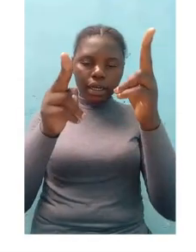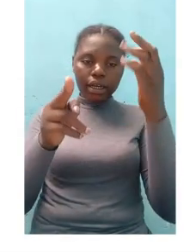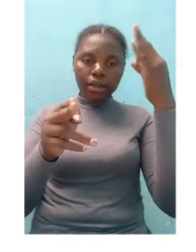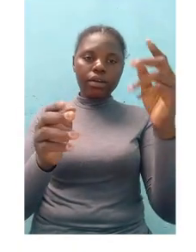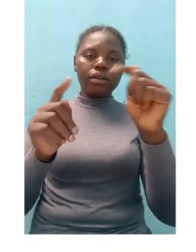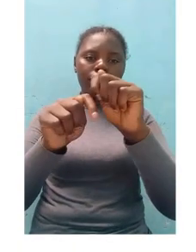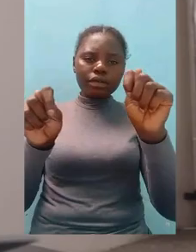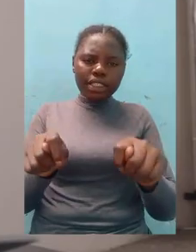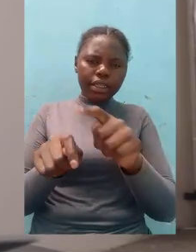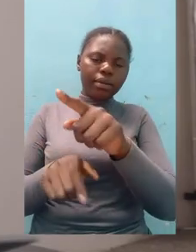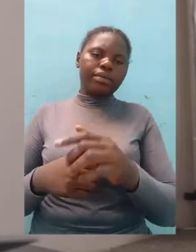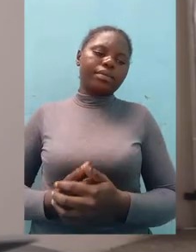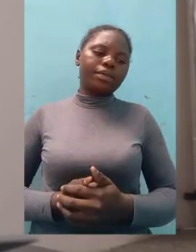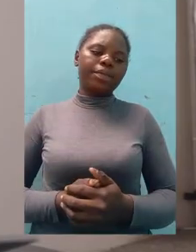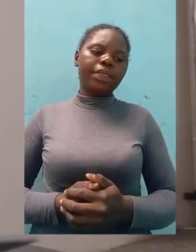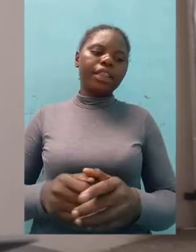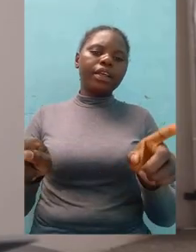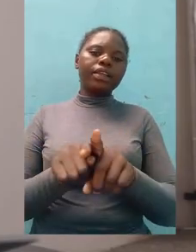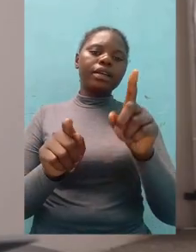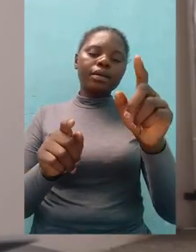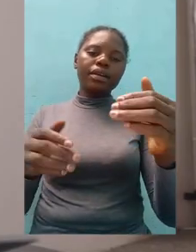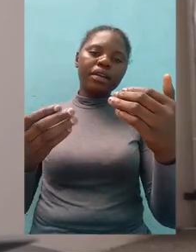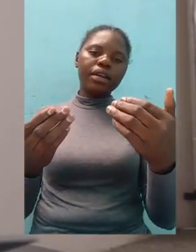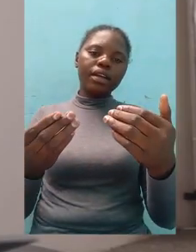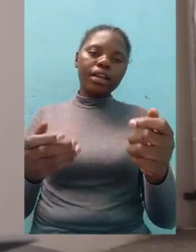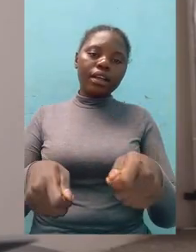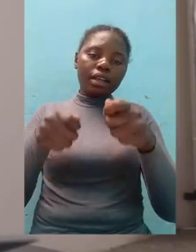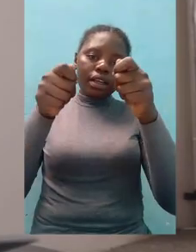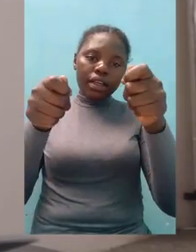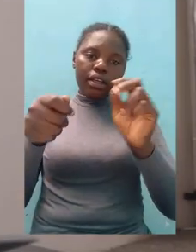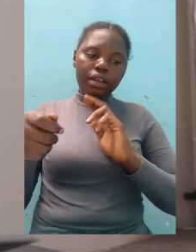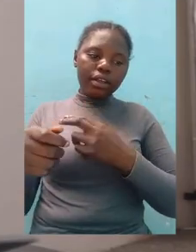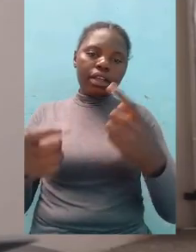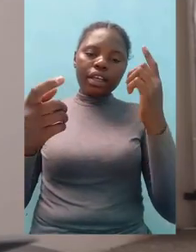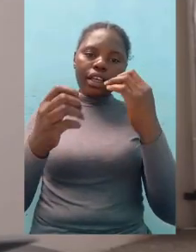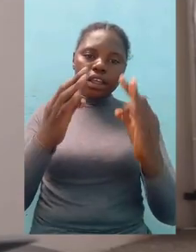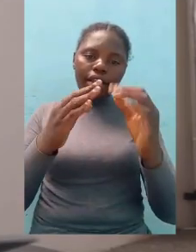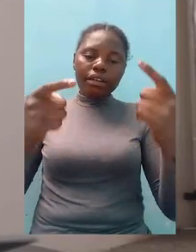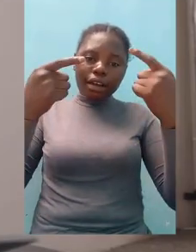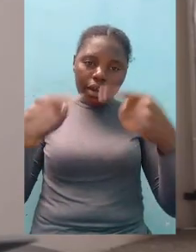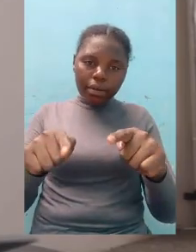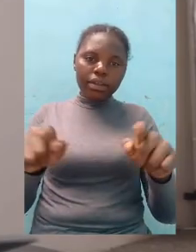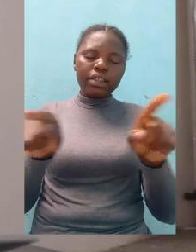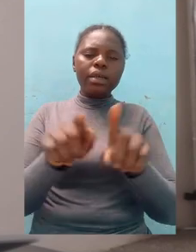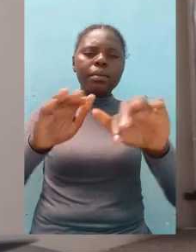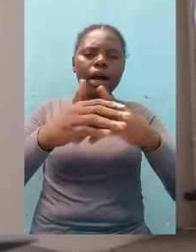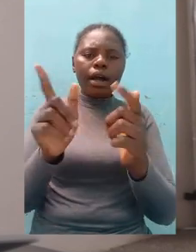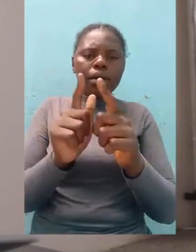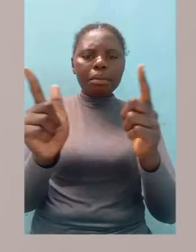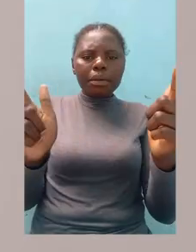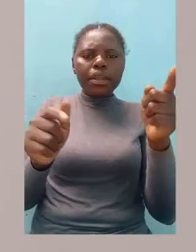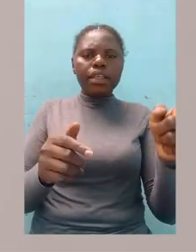table. But in addition to how likely it is, they also want to give us advice on, well, if it happens, how big of an impact will it